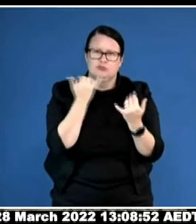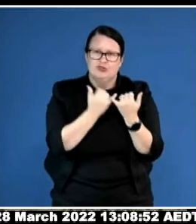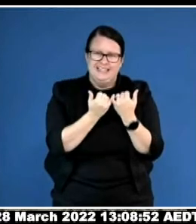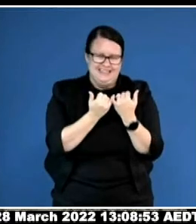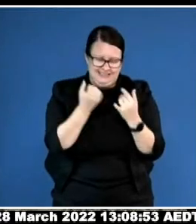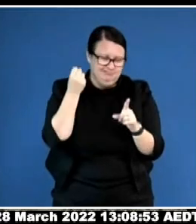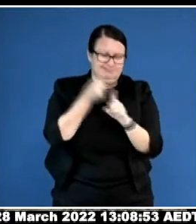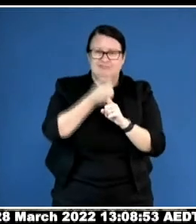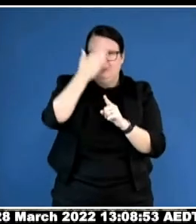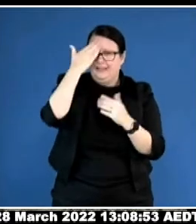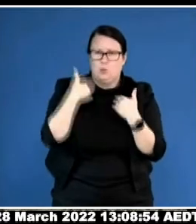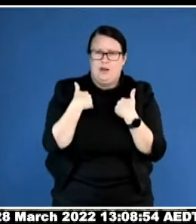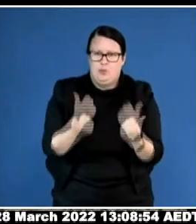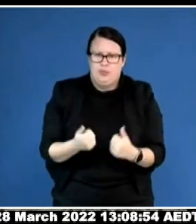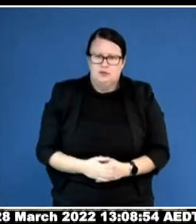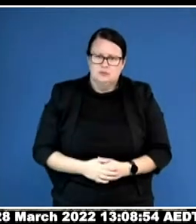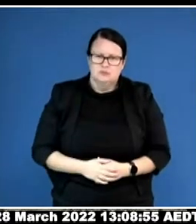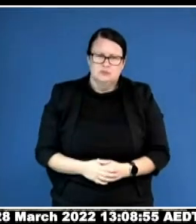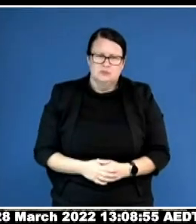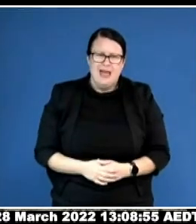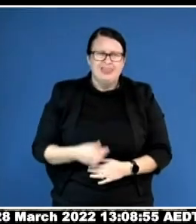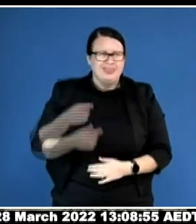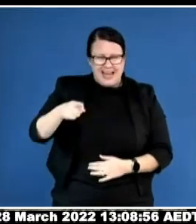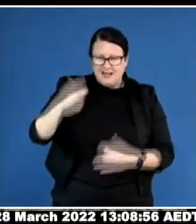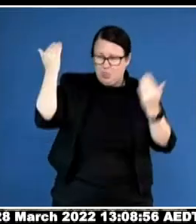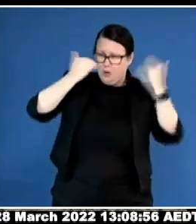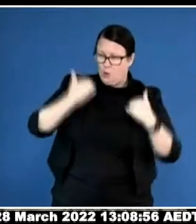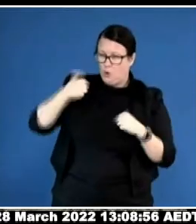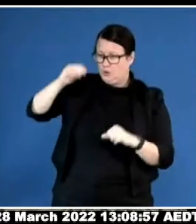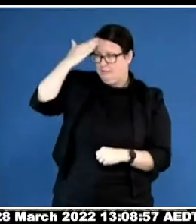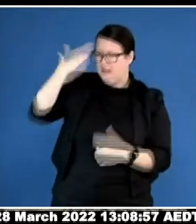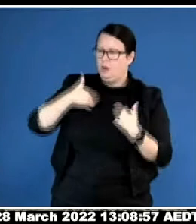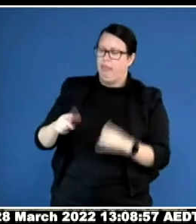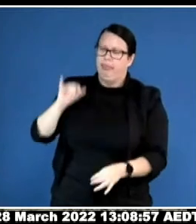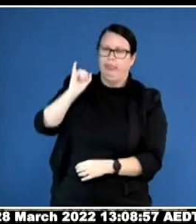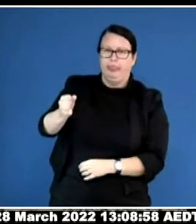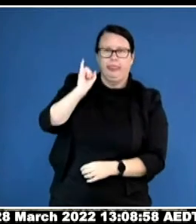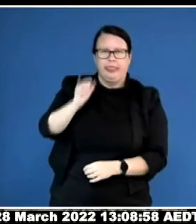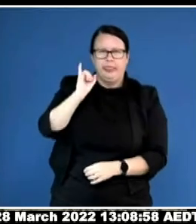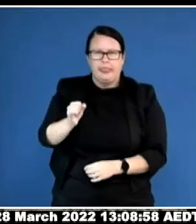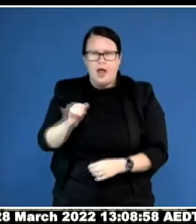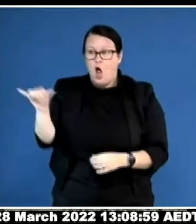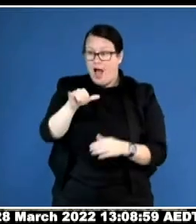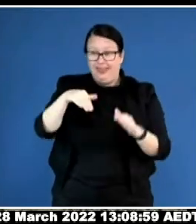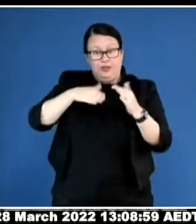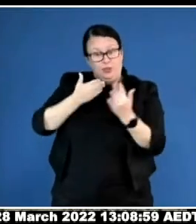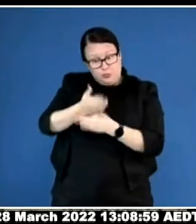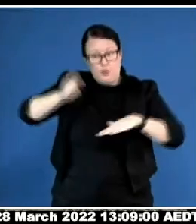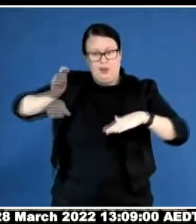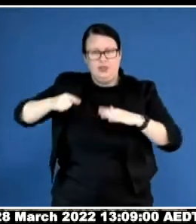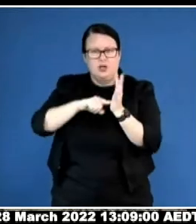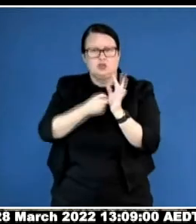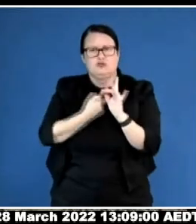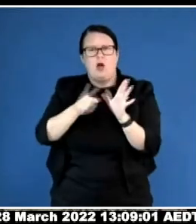health. And then that mental health is used against you in that courtroom, whether it be in a trial or a sentencing hearing. And if I'm copying